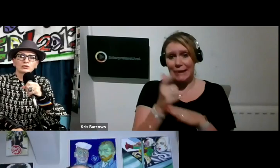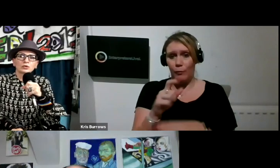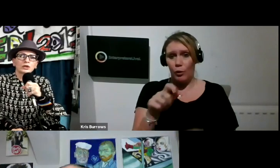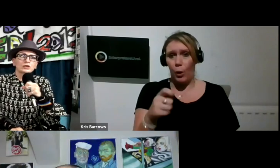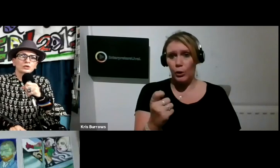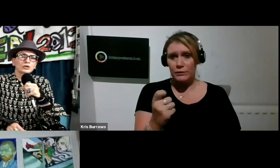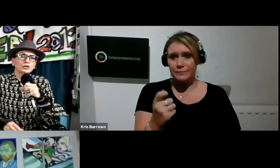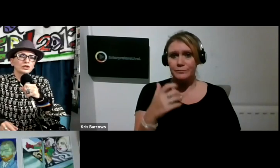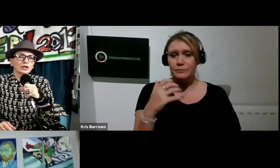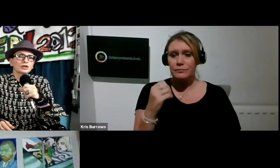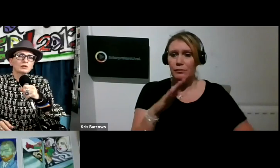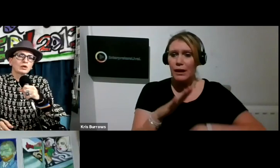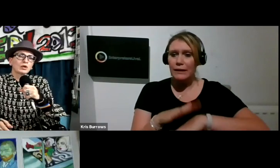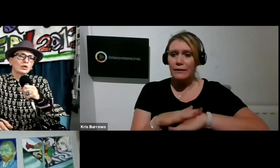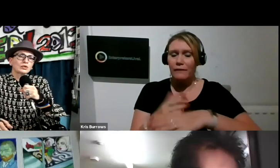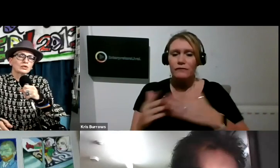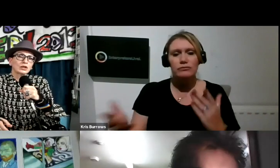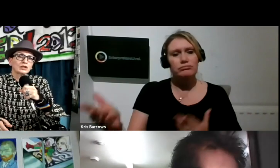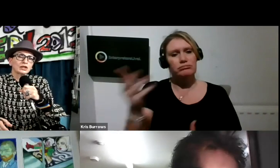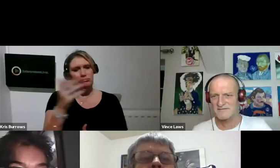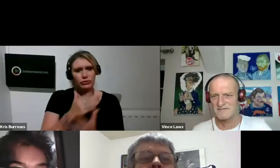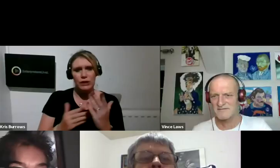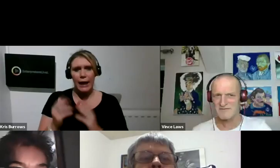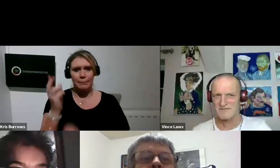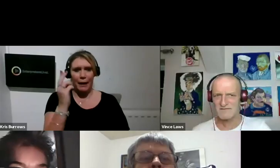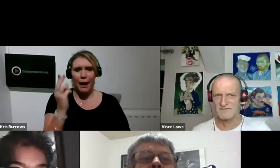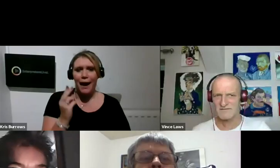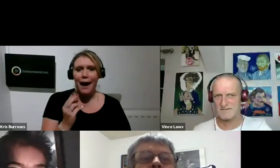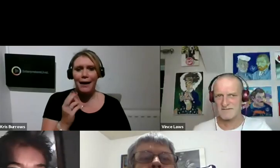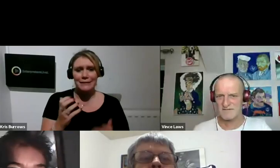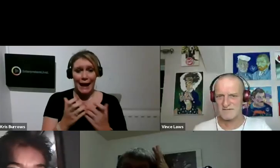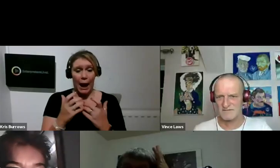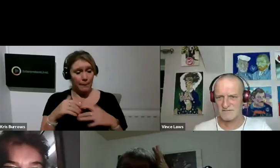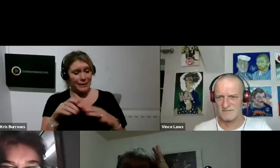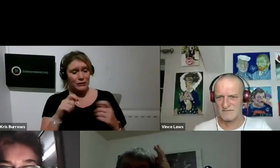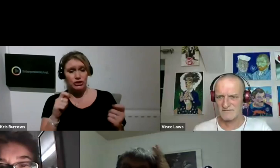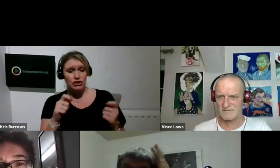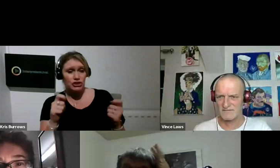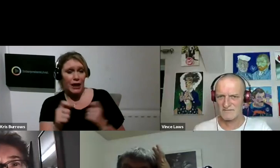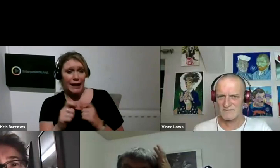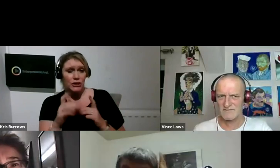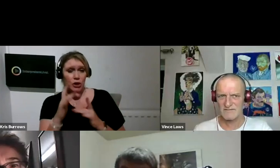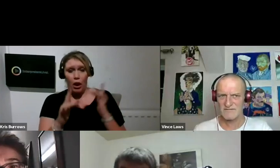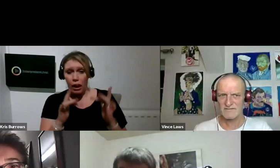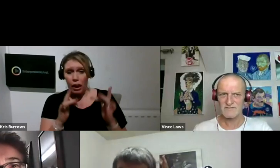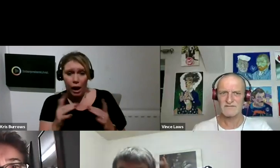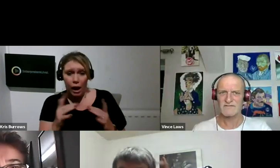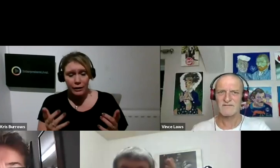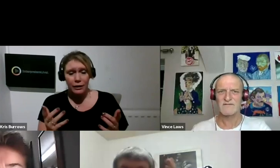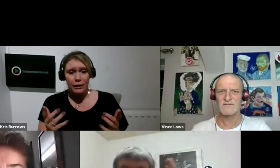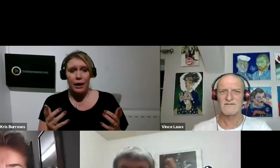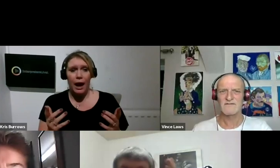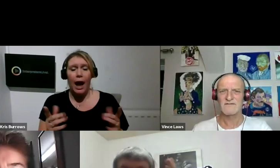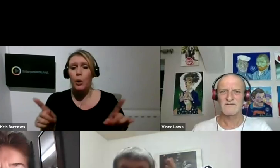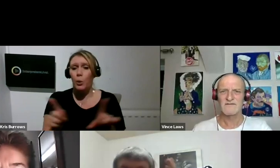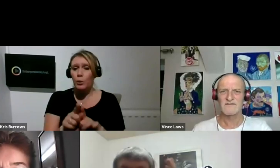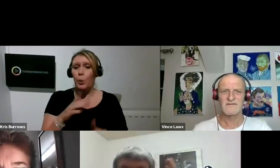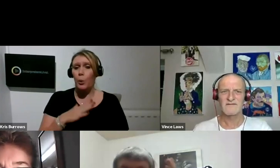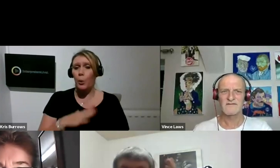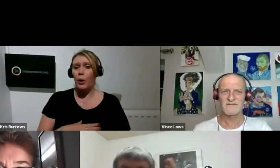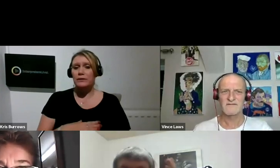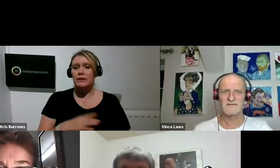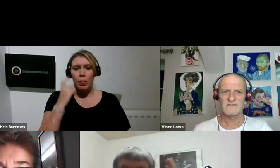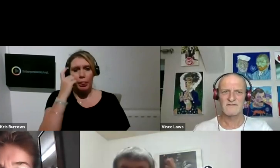got time for a jolly good chat about art and how it's changed becoming digitally and also we want to think about community